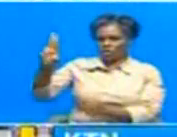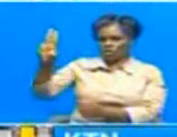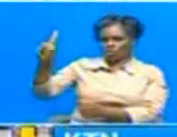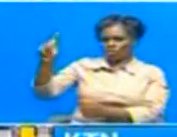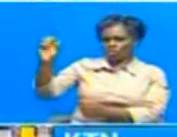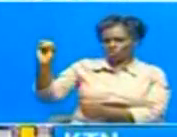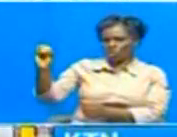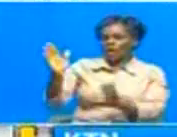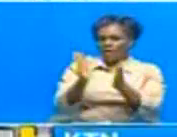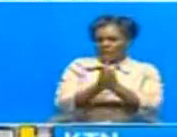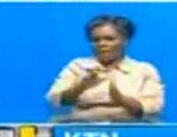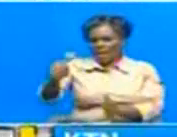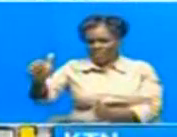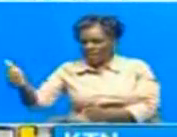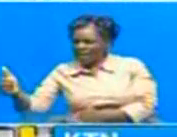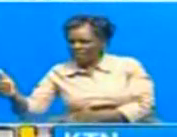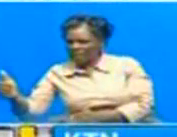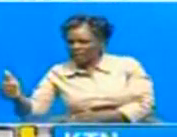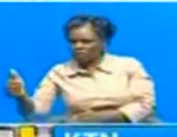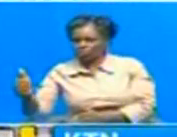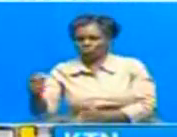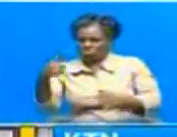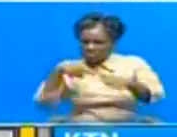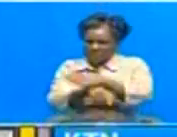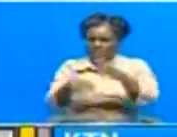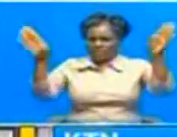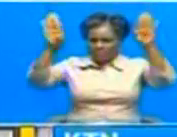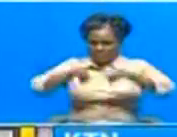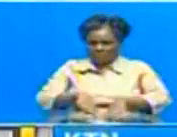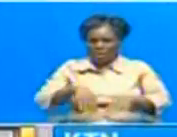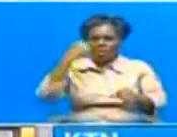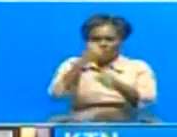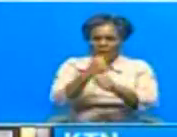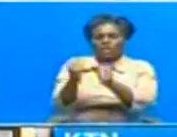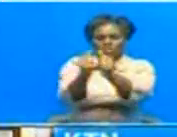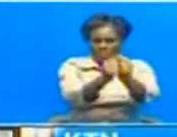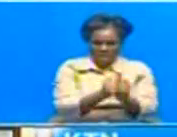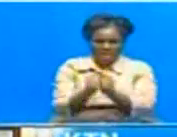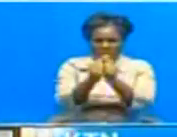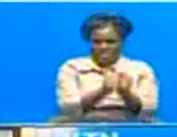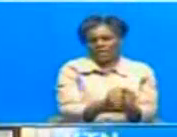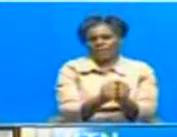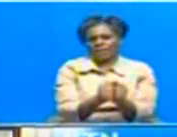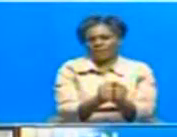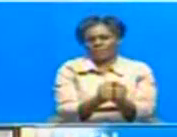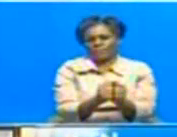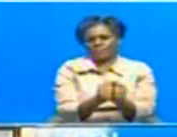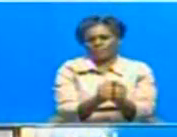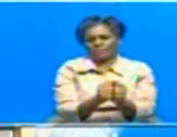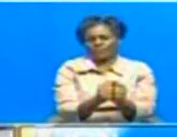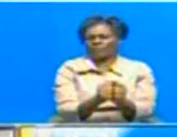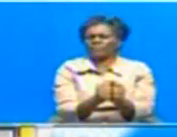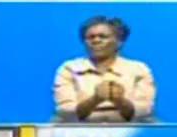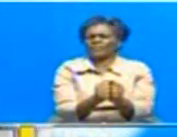and others to make more inroads in that region? To work together with whoever wants to work together with us. You